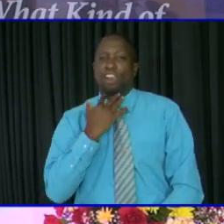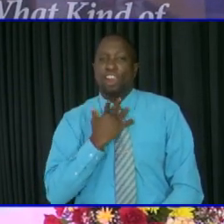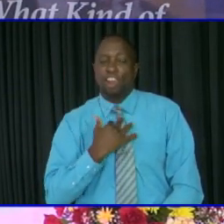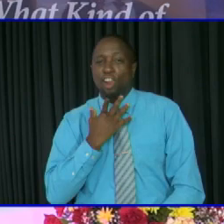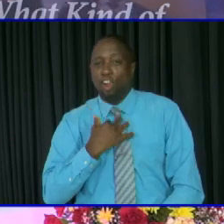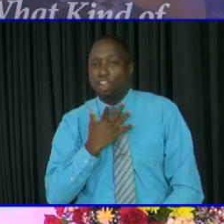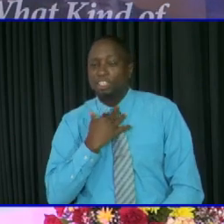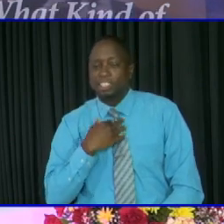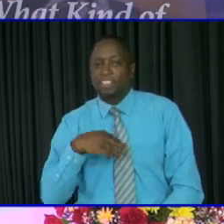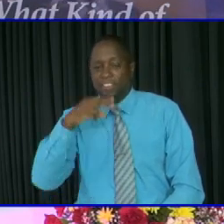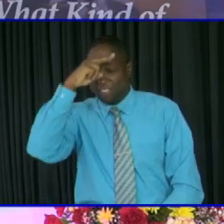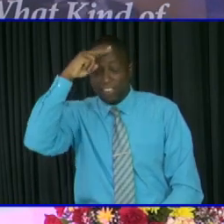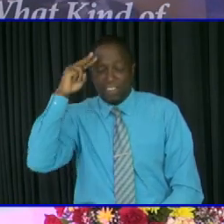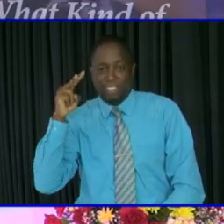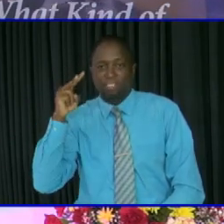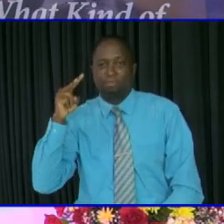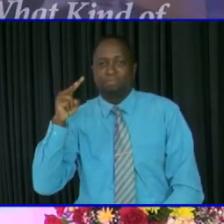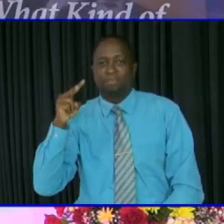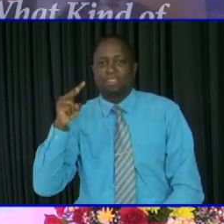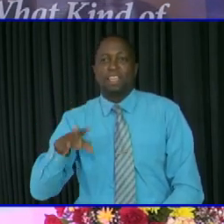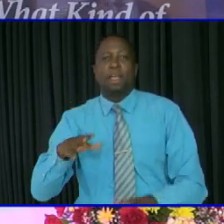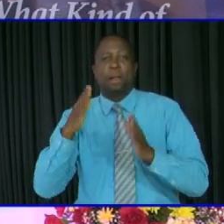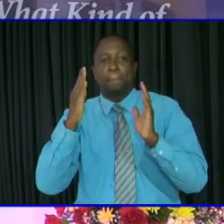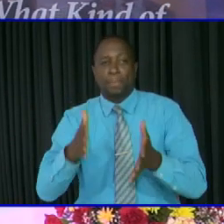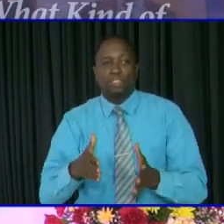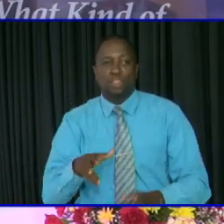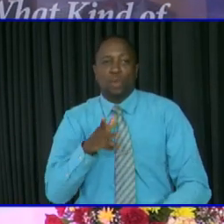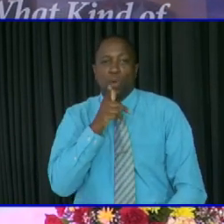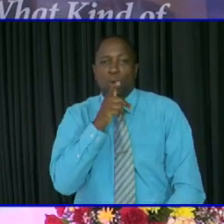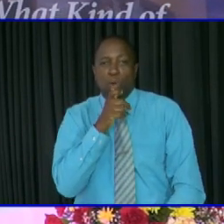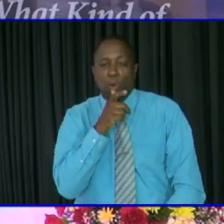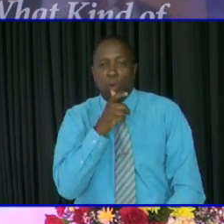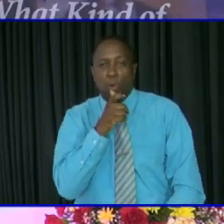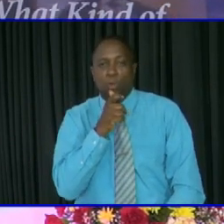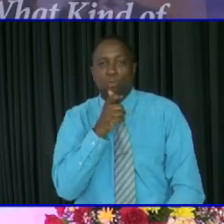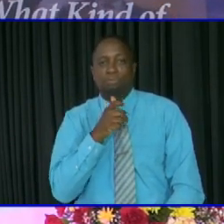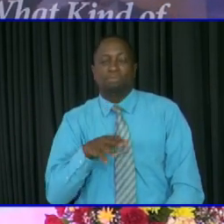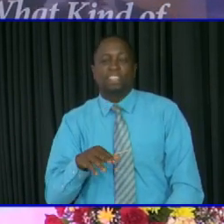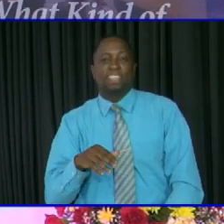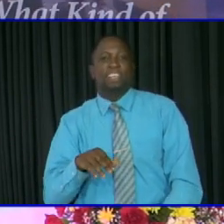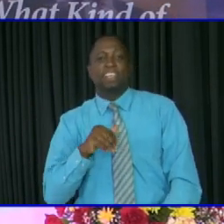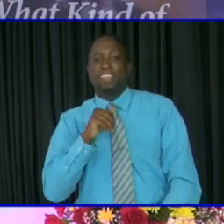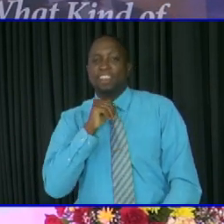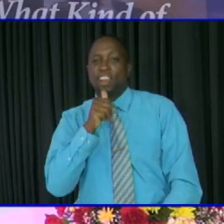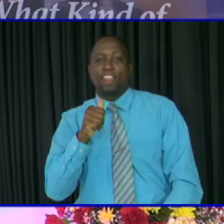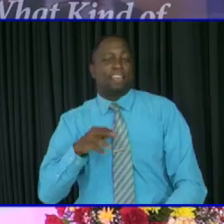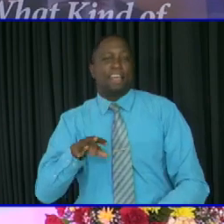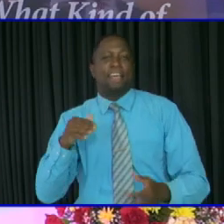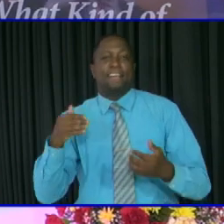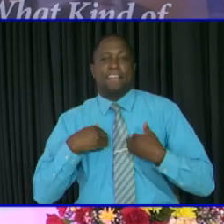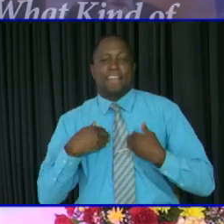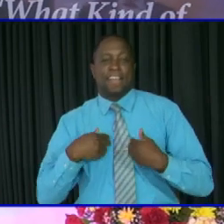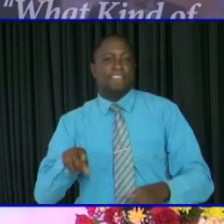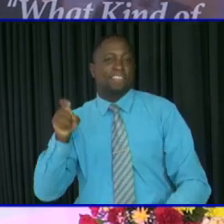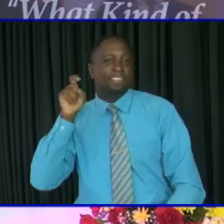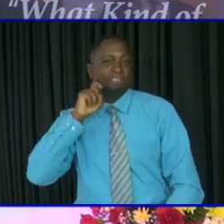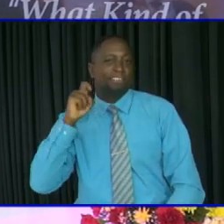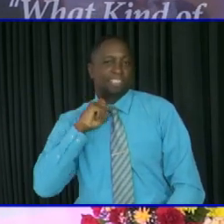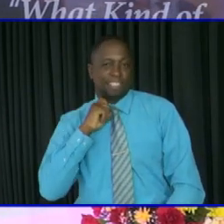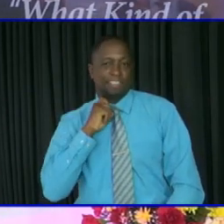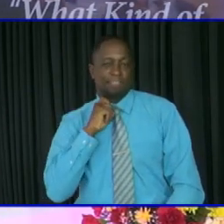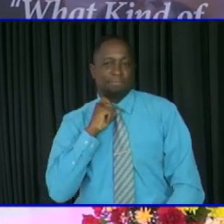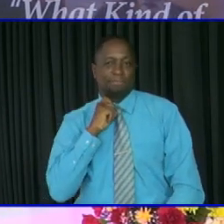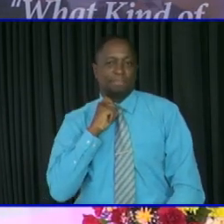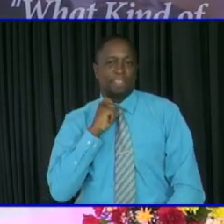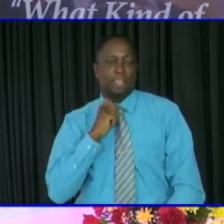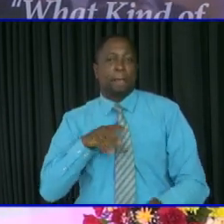lusting virgin is the person who is physically untouched, physically undefiled, but that